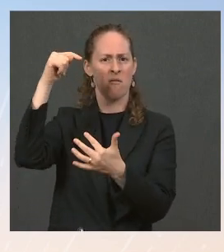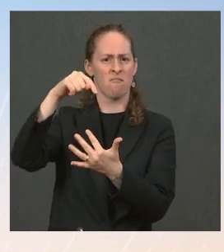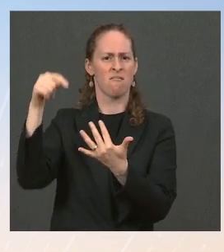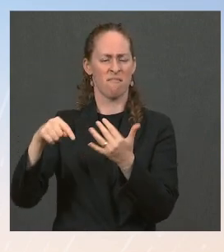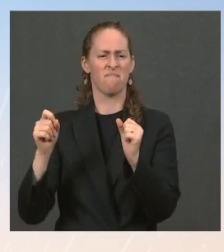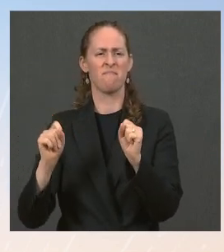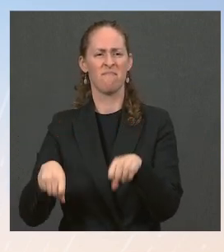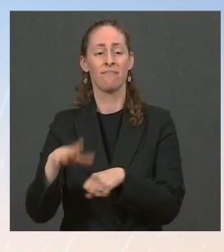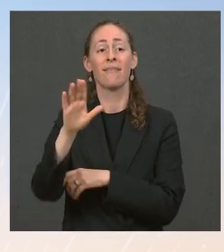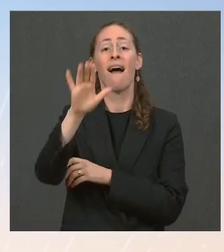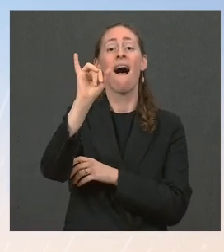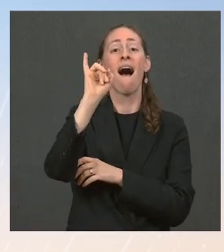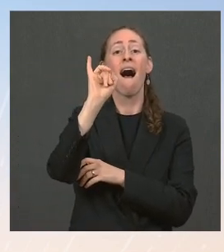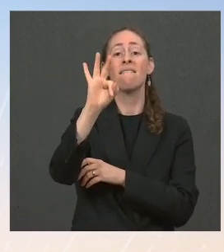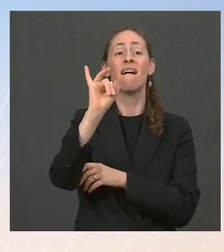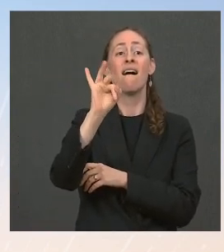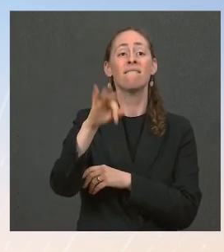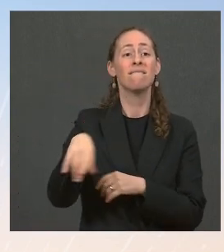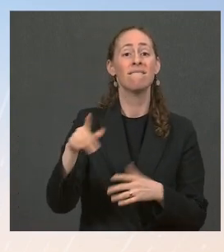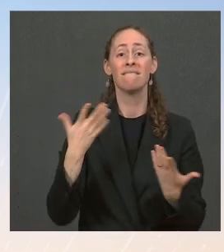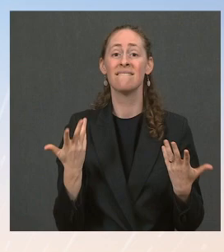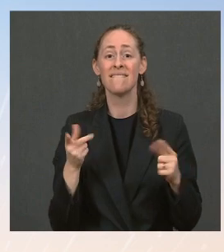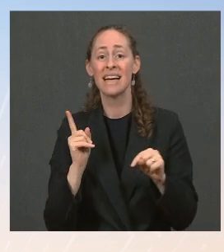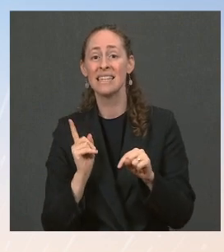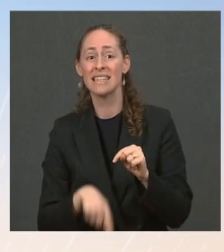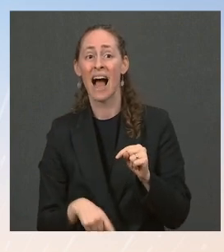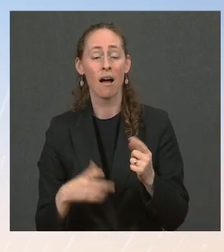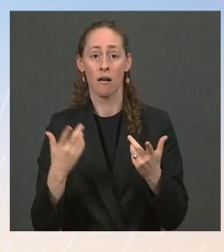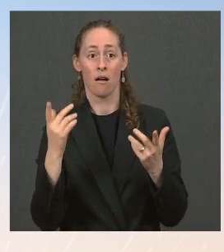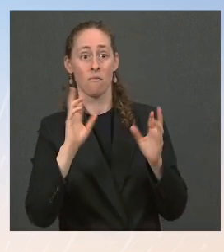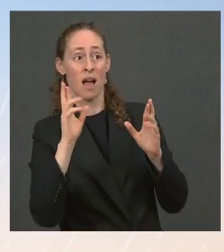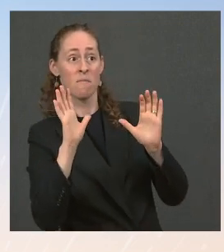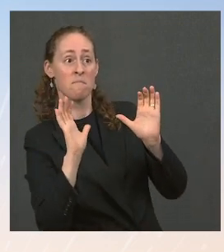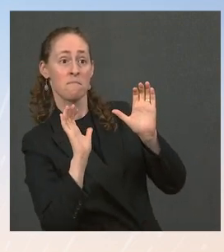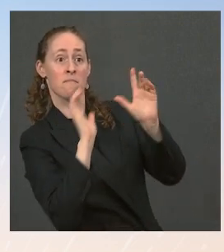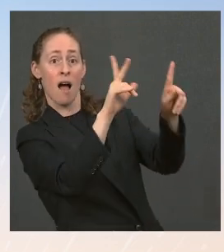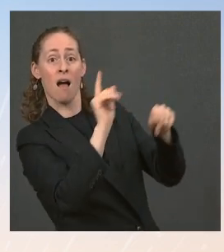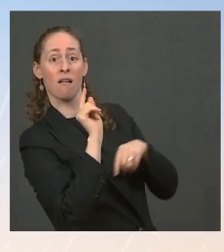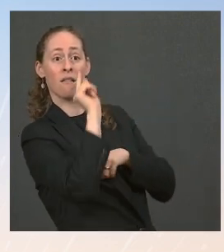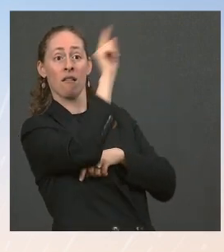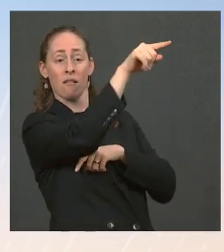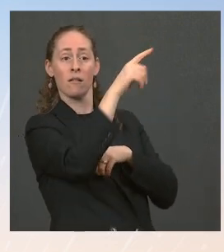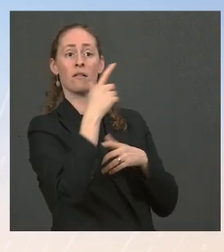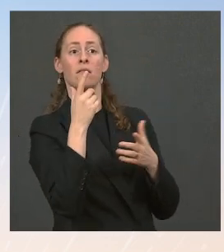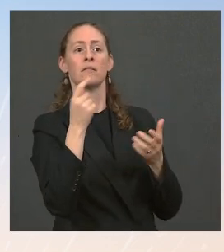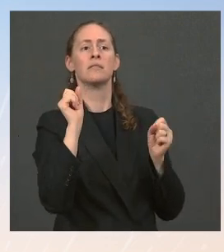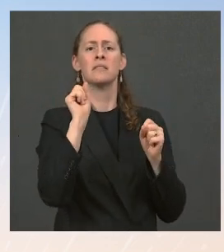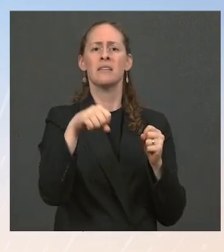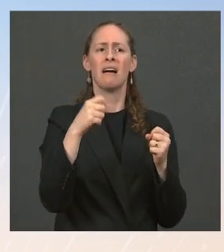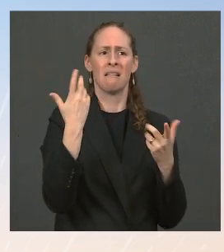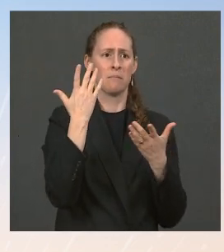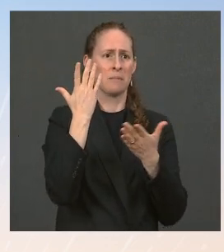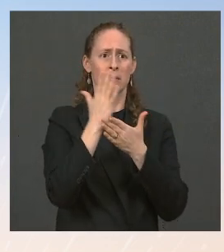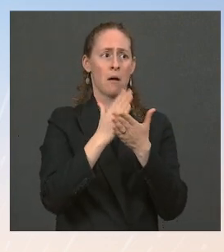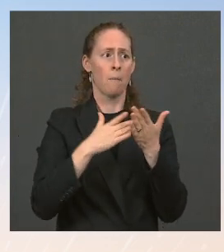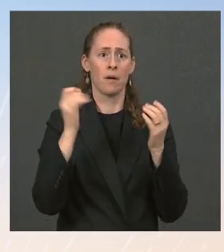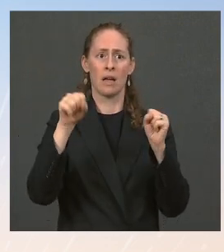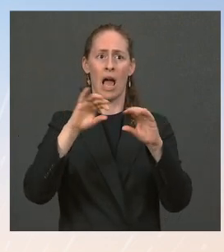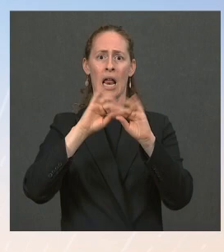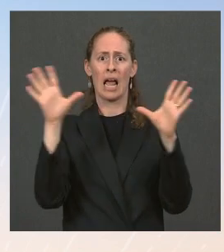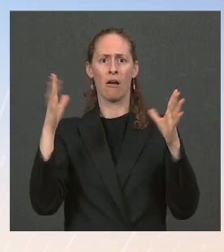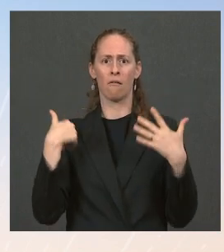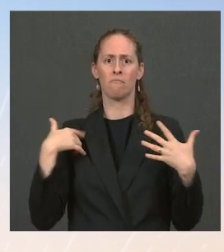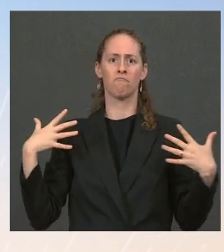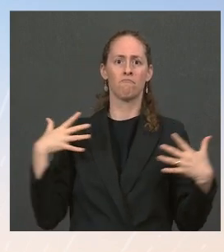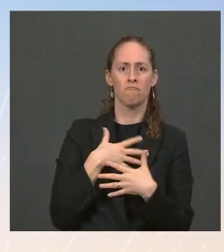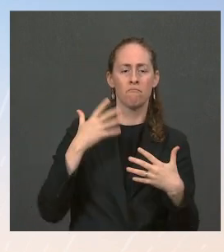are some who are placed into removal processes where they also can make the case, whether it's fear or fear of returning back to countries,